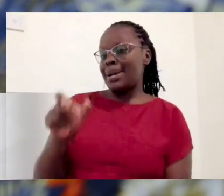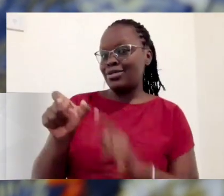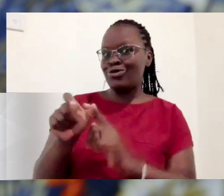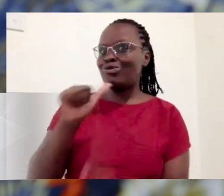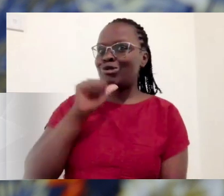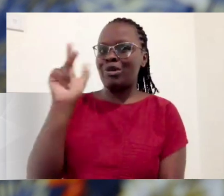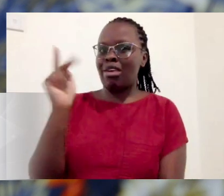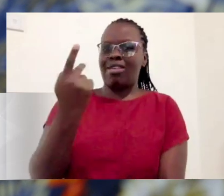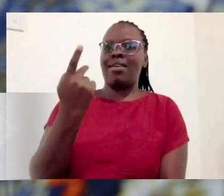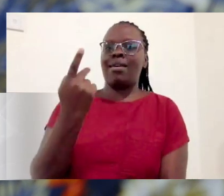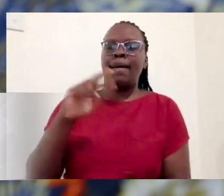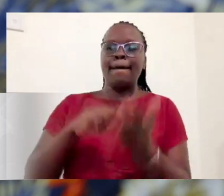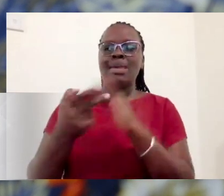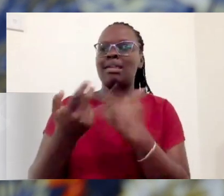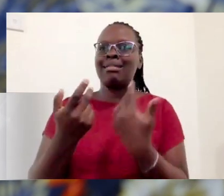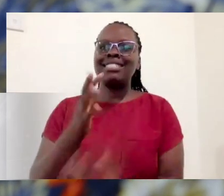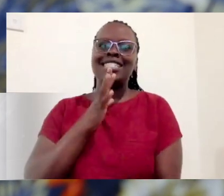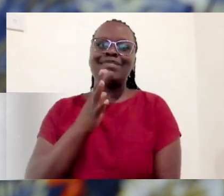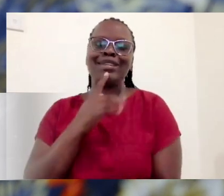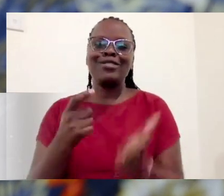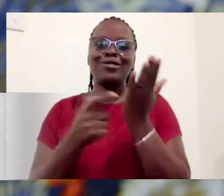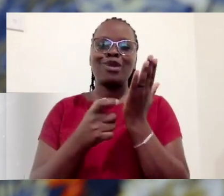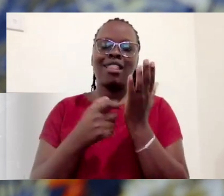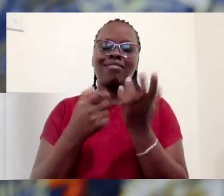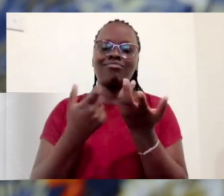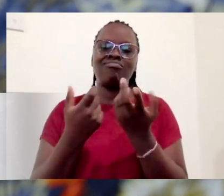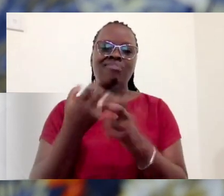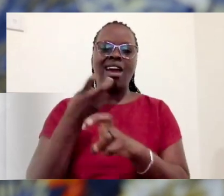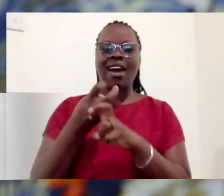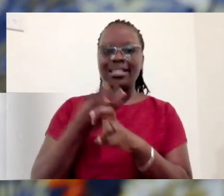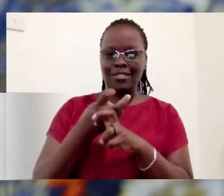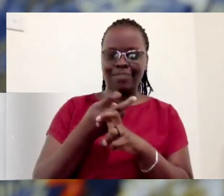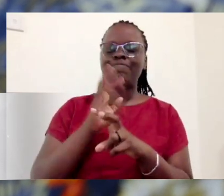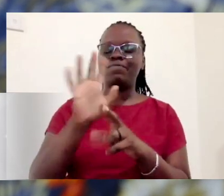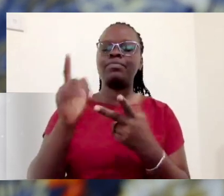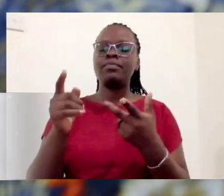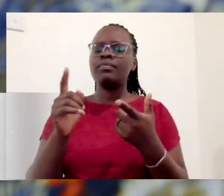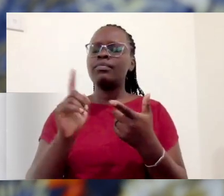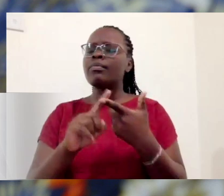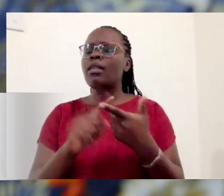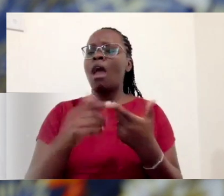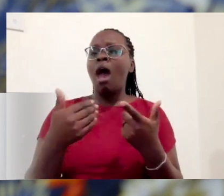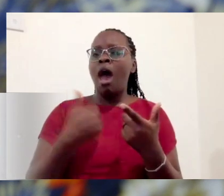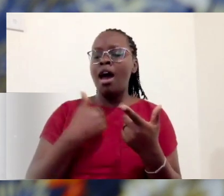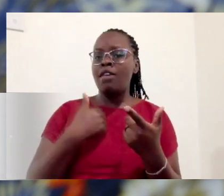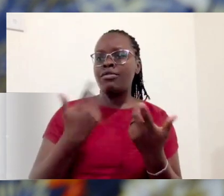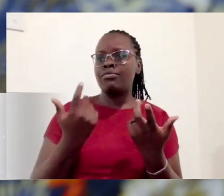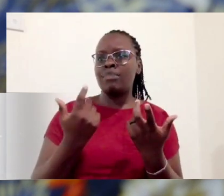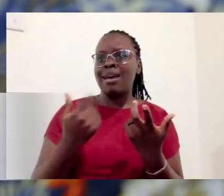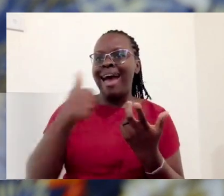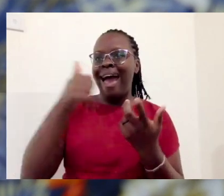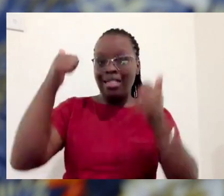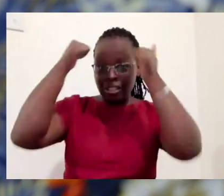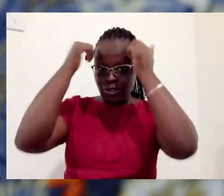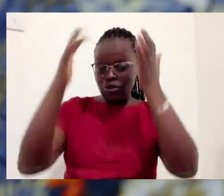somebody who is not a Kenyan. So one, they don't understand Swahili. Then you have a student who